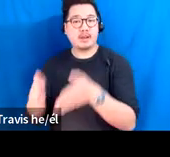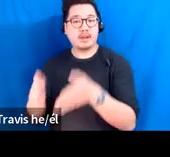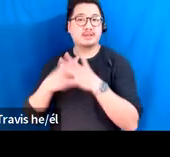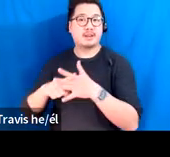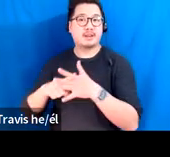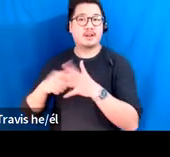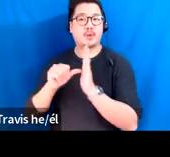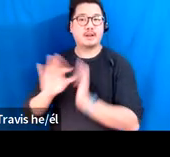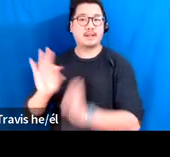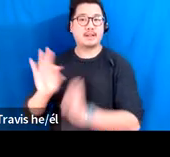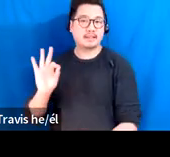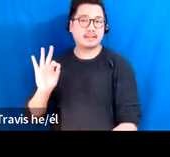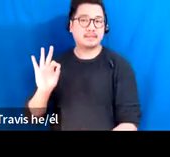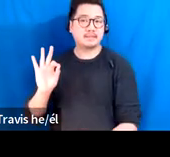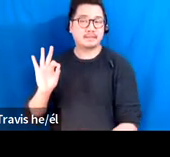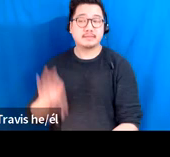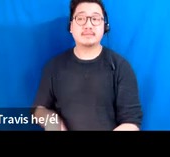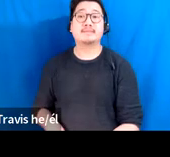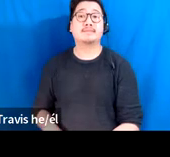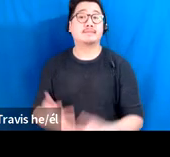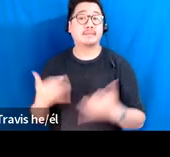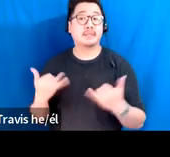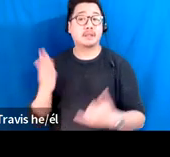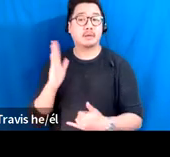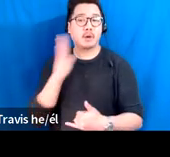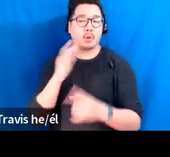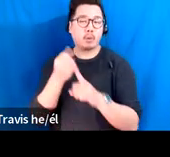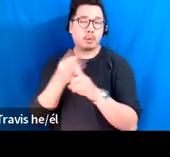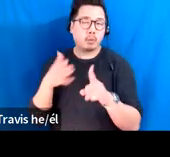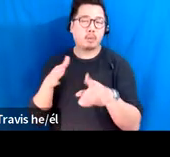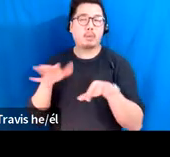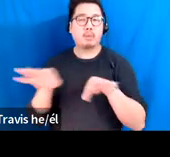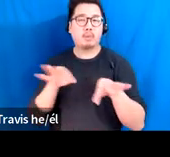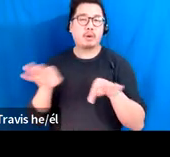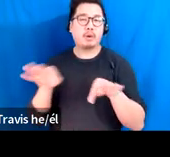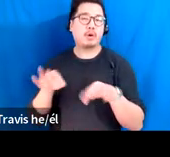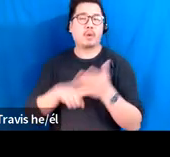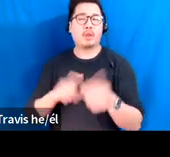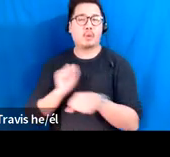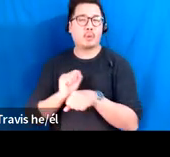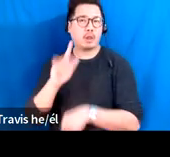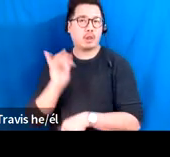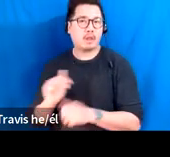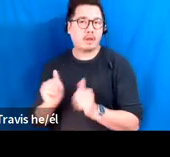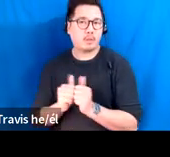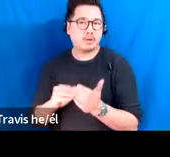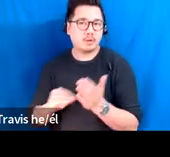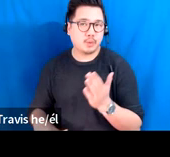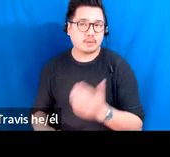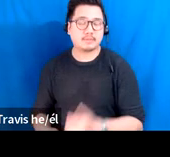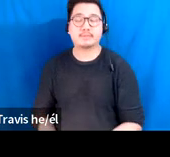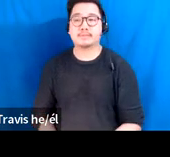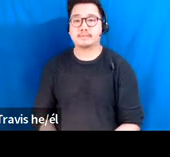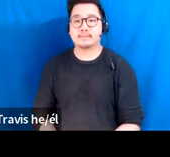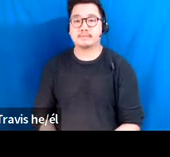nine in the presentation tonight we will share more details about what this work will look like for our students native